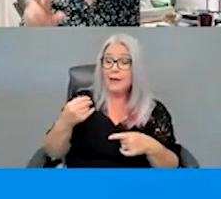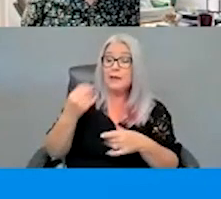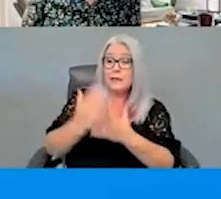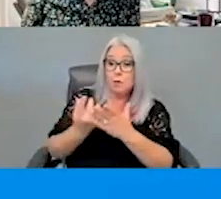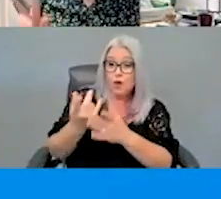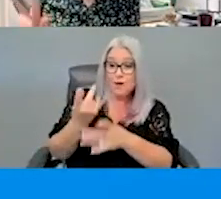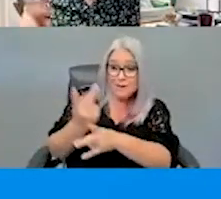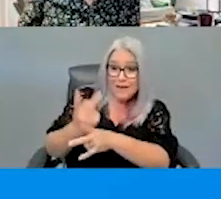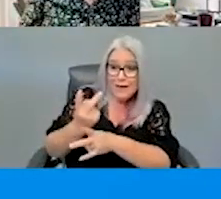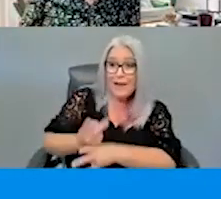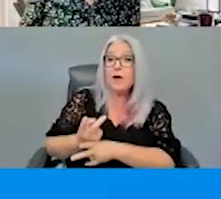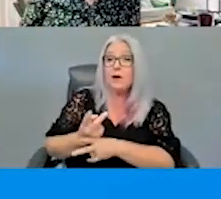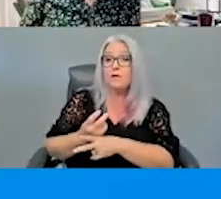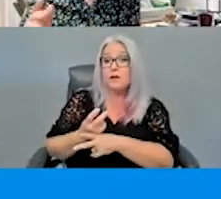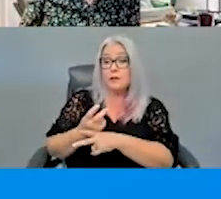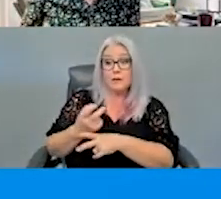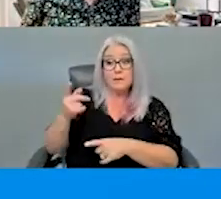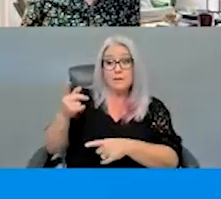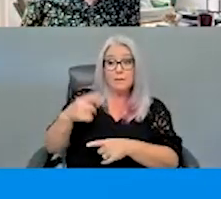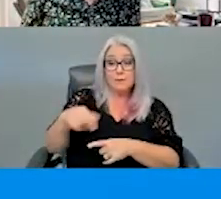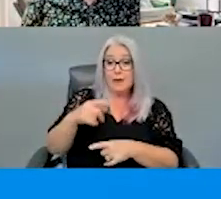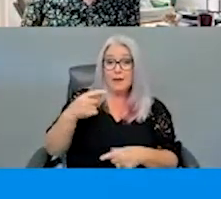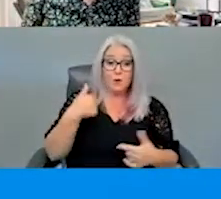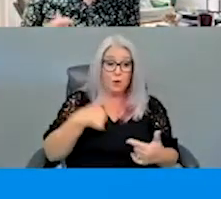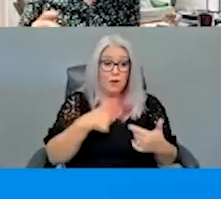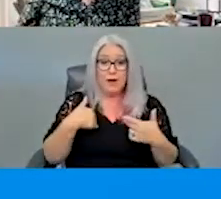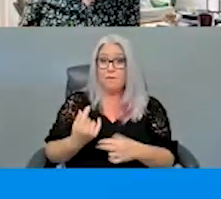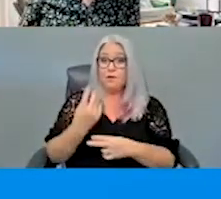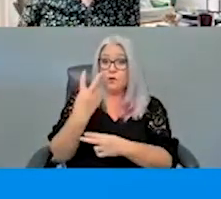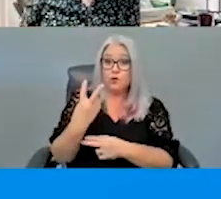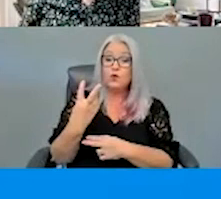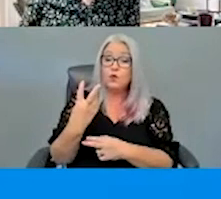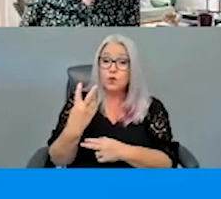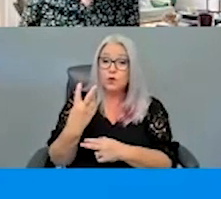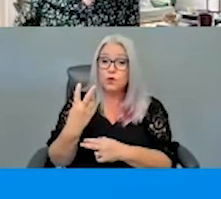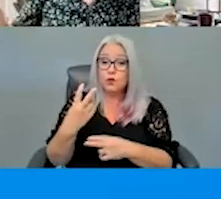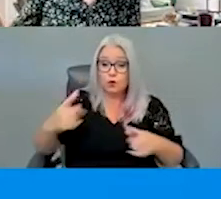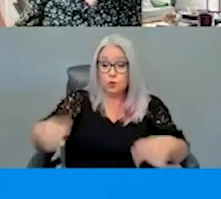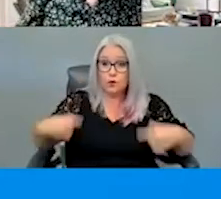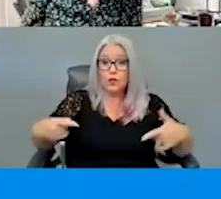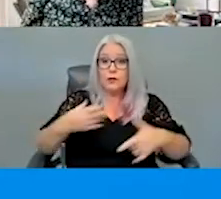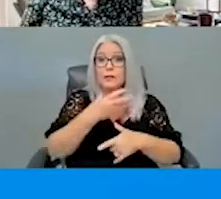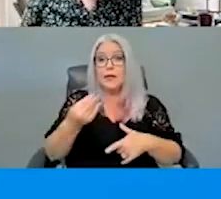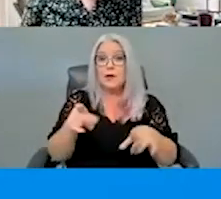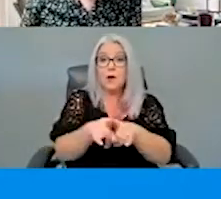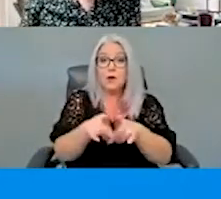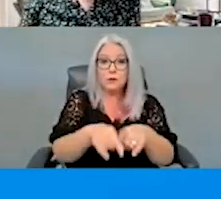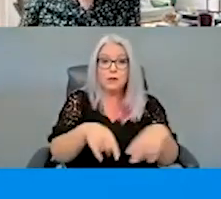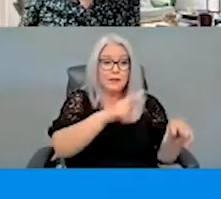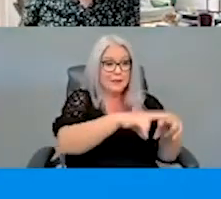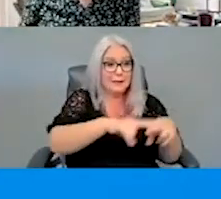you have, in our family, 2 wheelchairs, and we also need to be seated with all 3 of our kids because they don't need to be in a